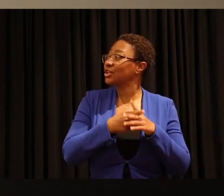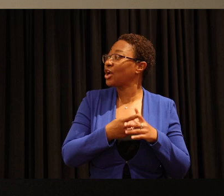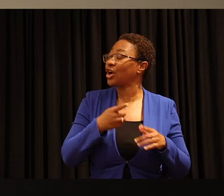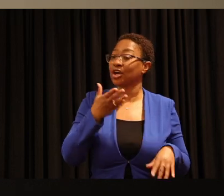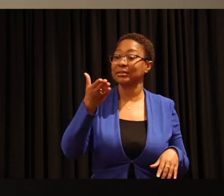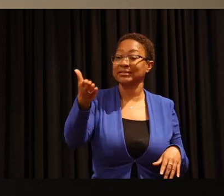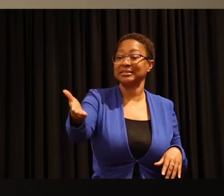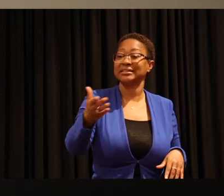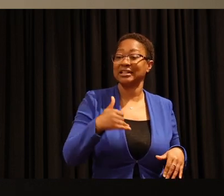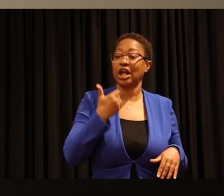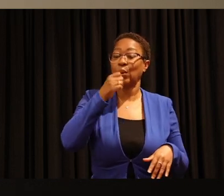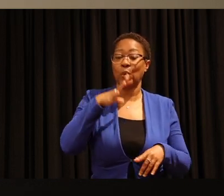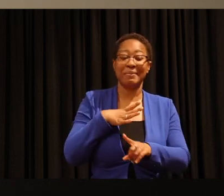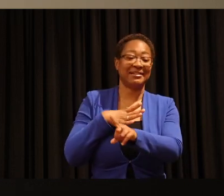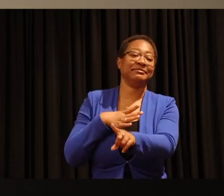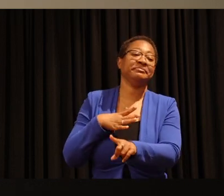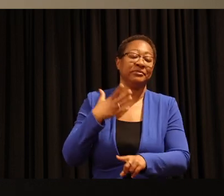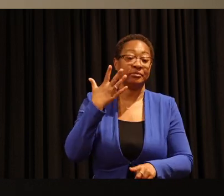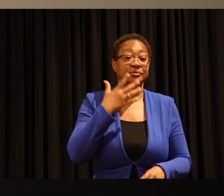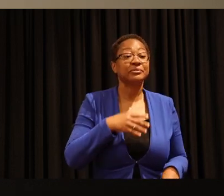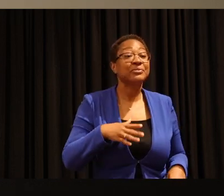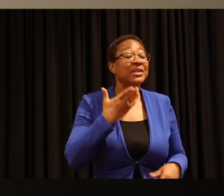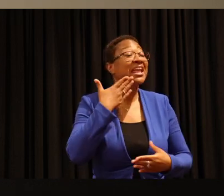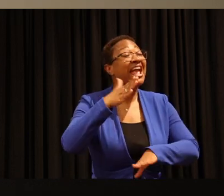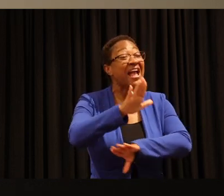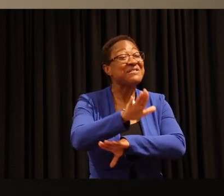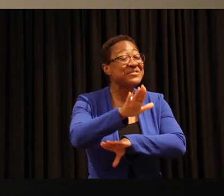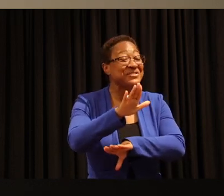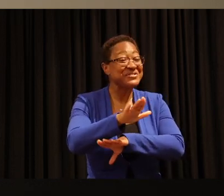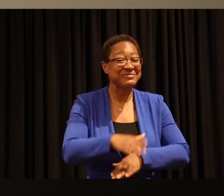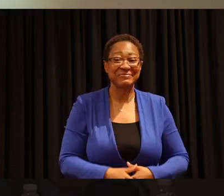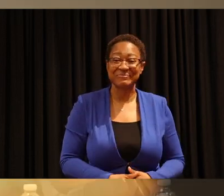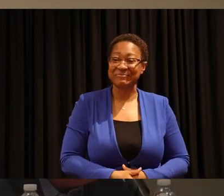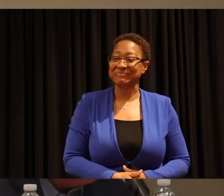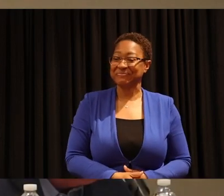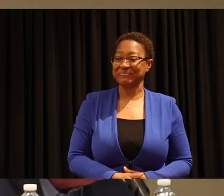right here. Young lady right here. Good afternoon.